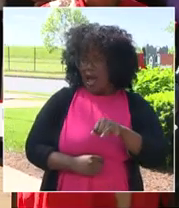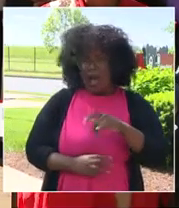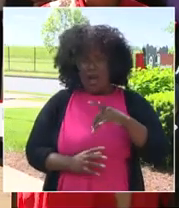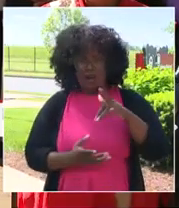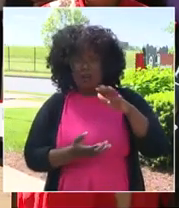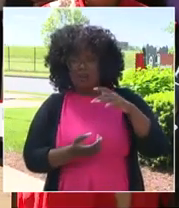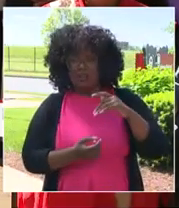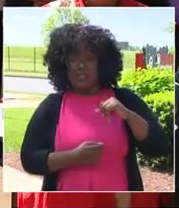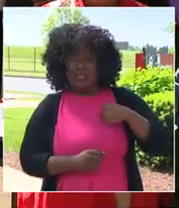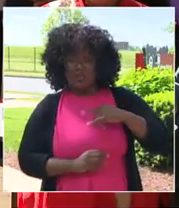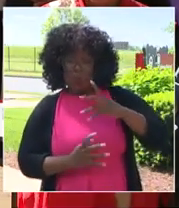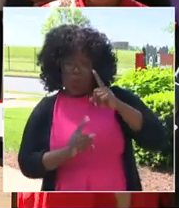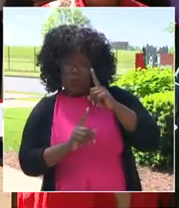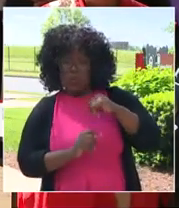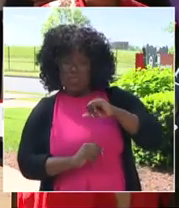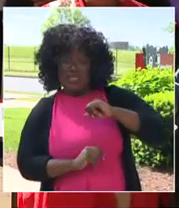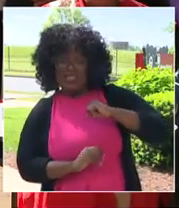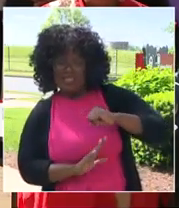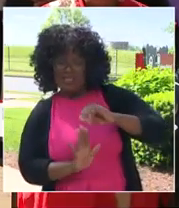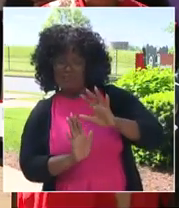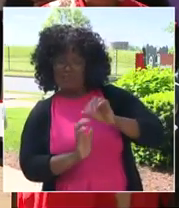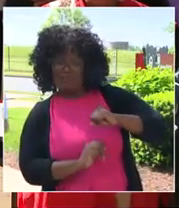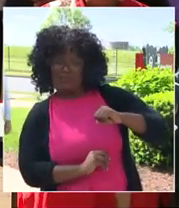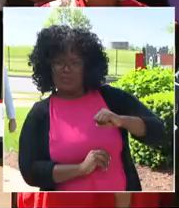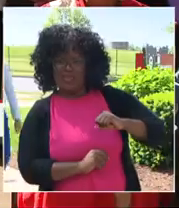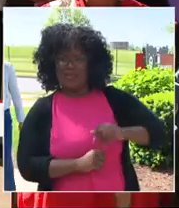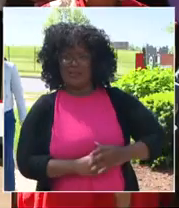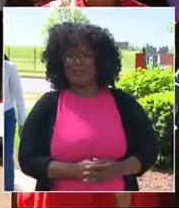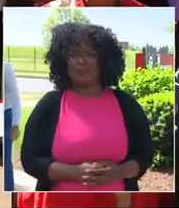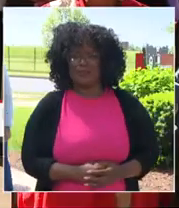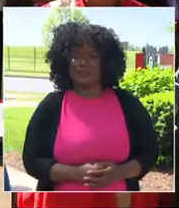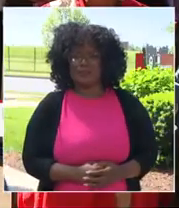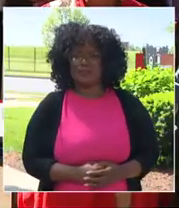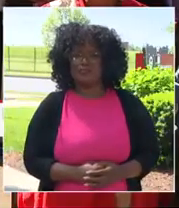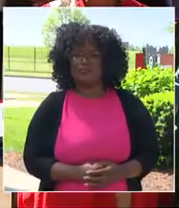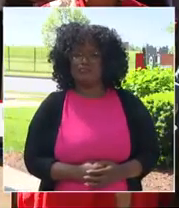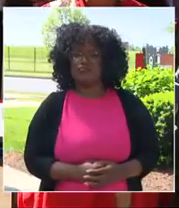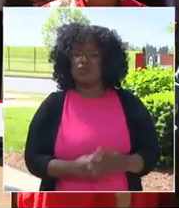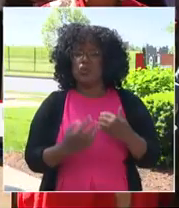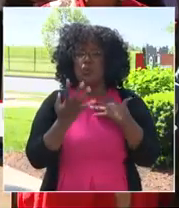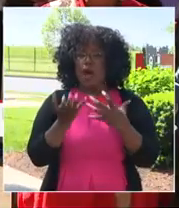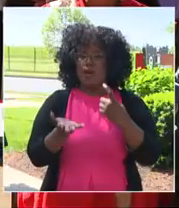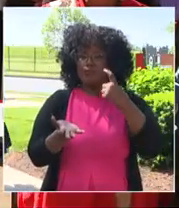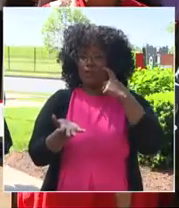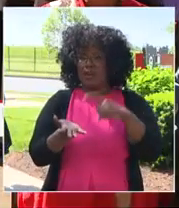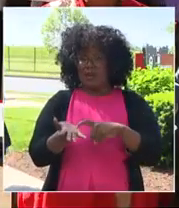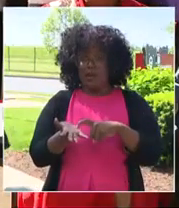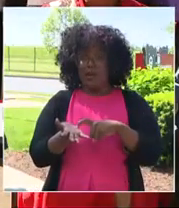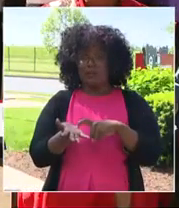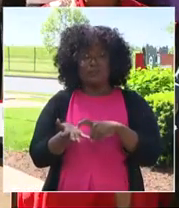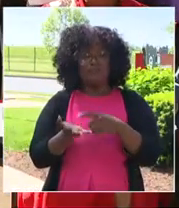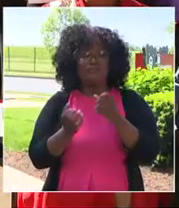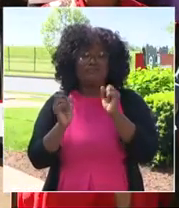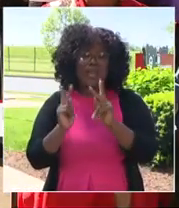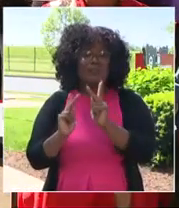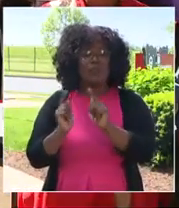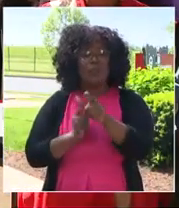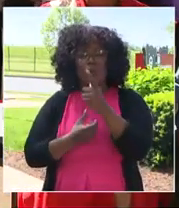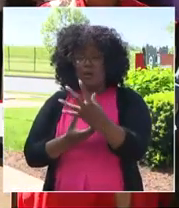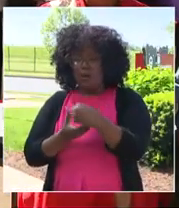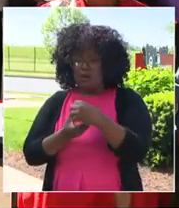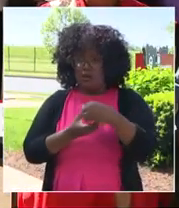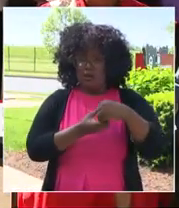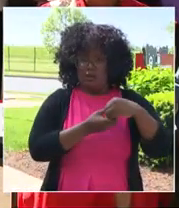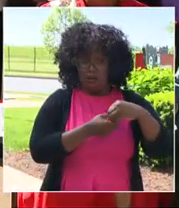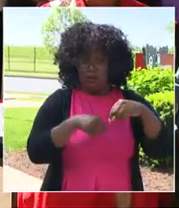Medicaid FMAP. I want to acknowledge that we have been joined by so many people who are involved in this,